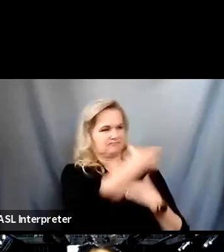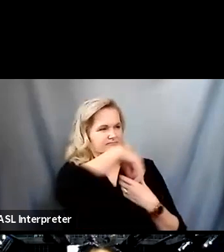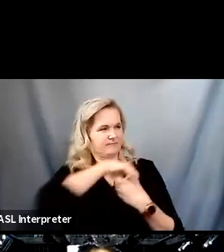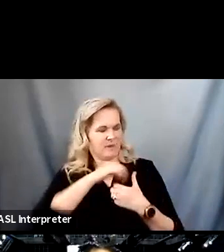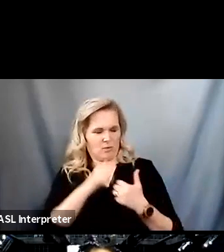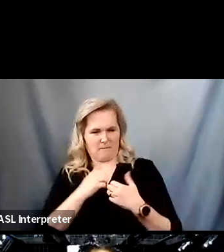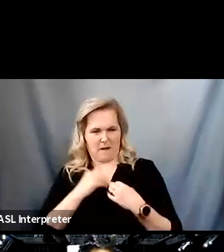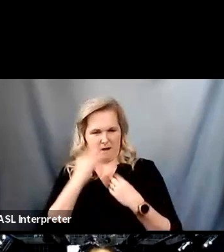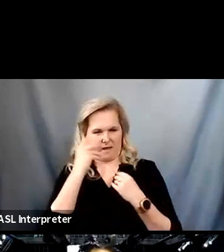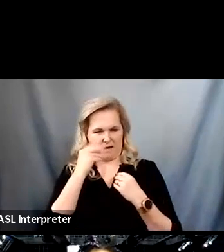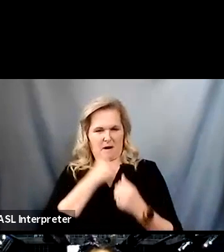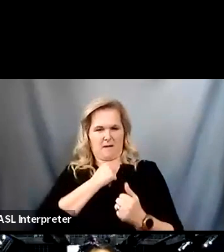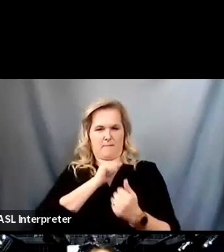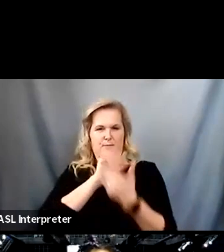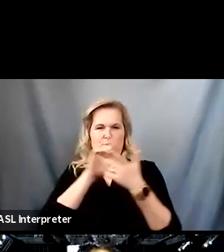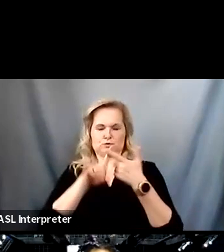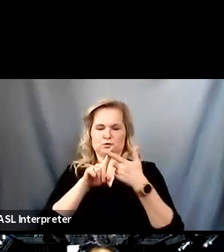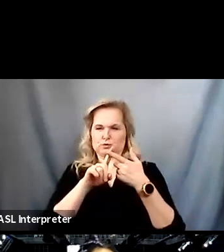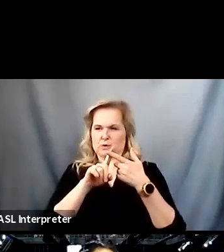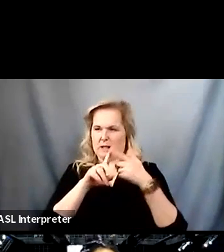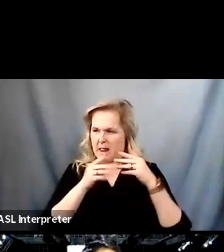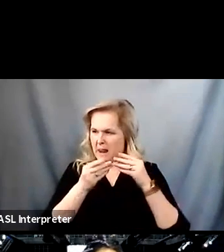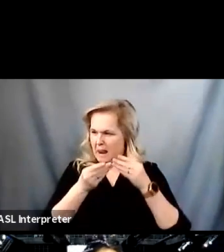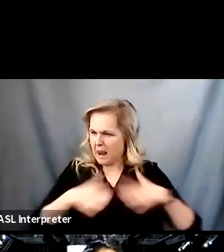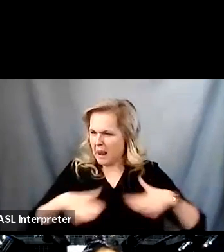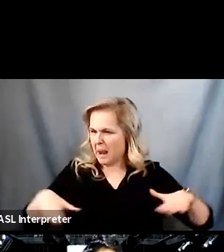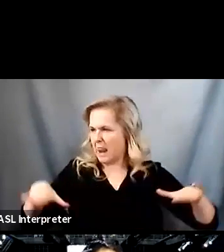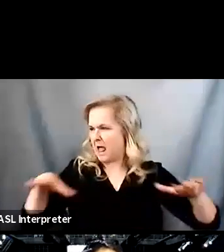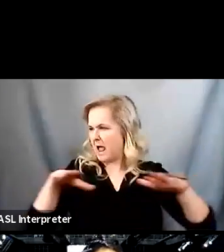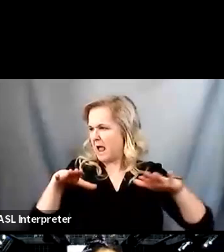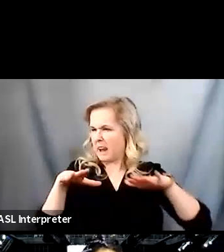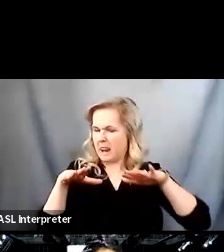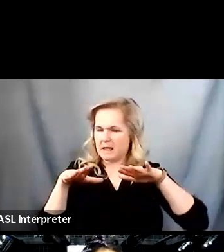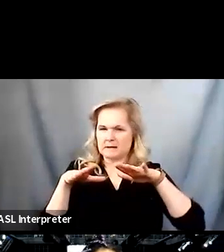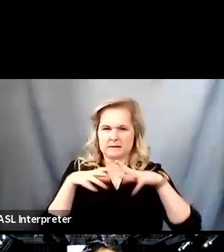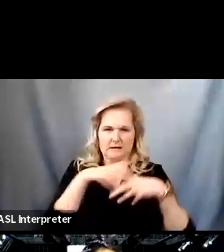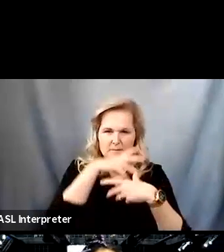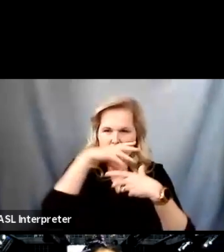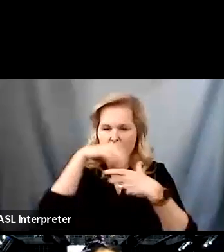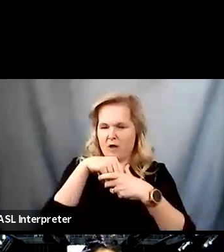and belonging and freedom of movement and genocide.